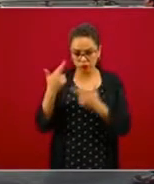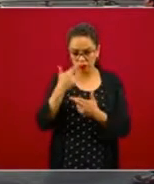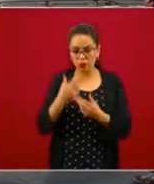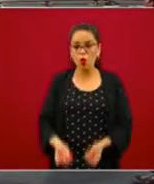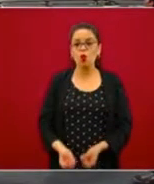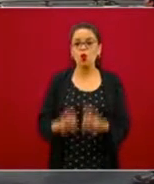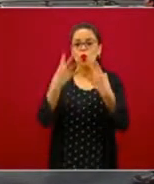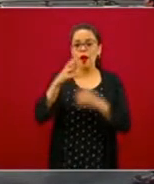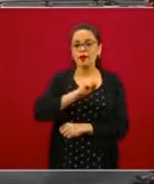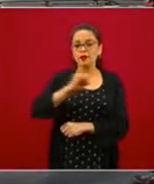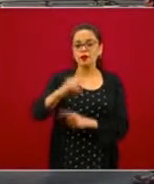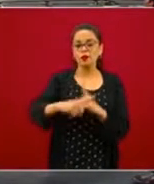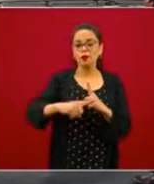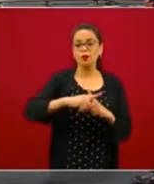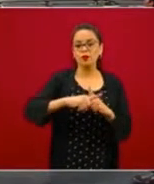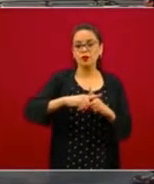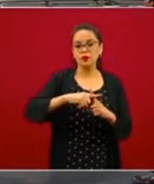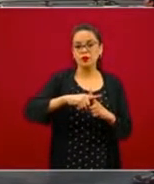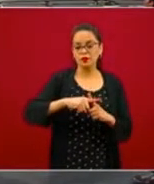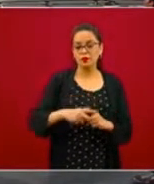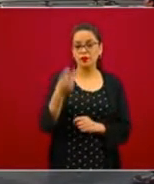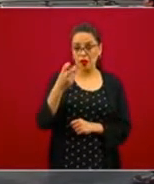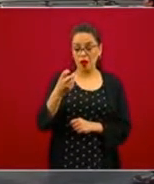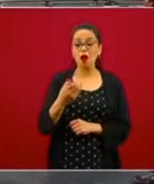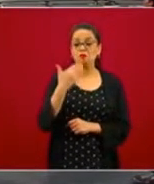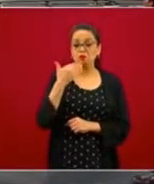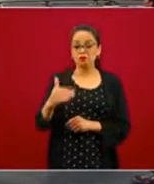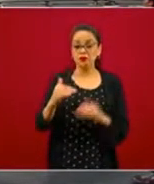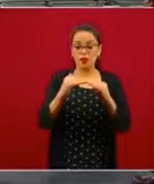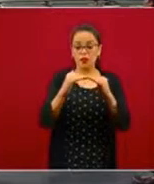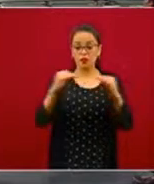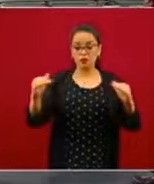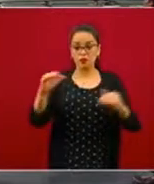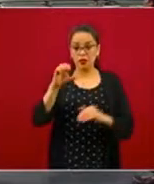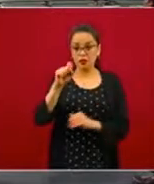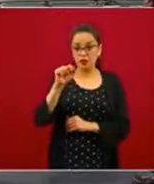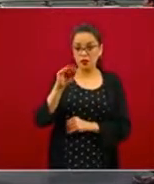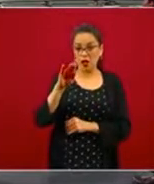can identify the cause of death related to COVID.